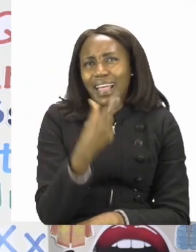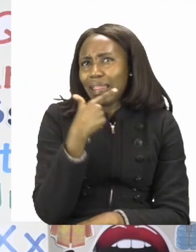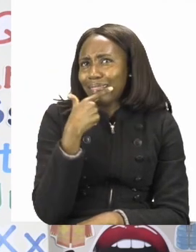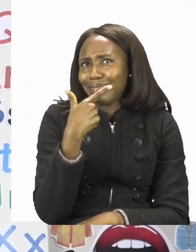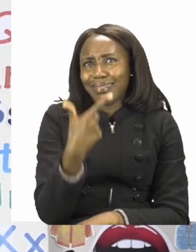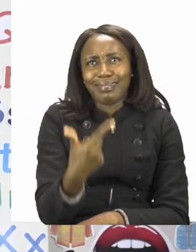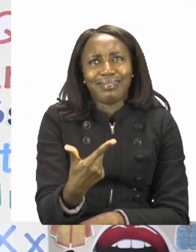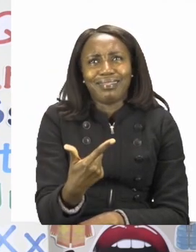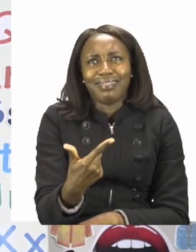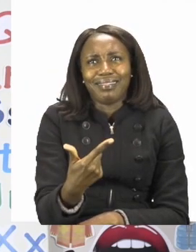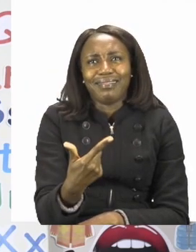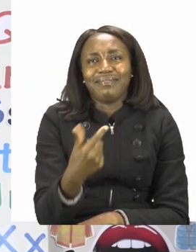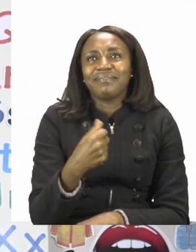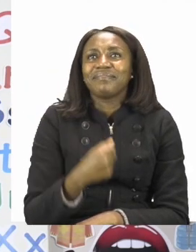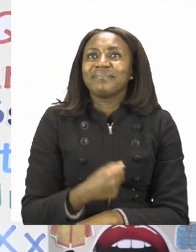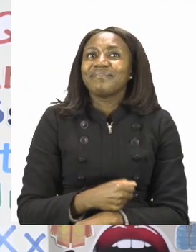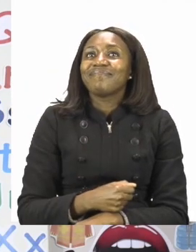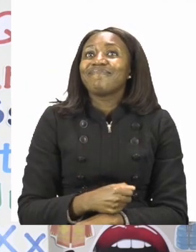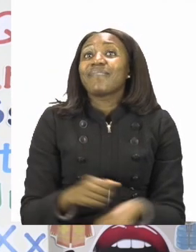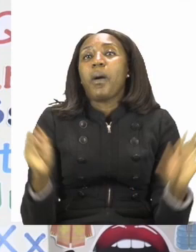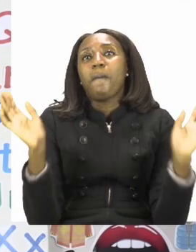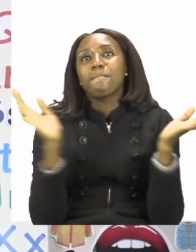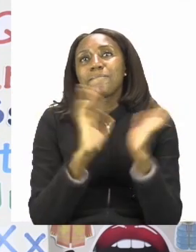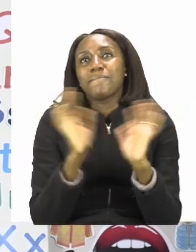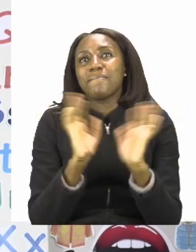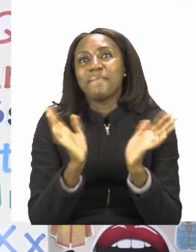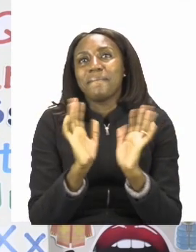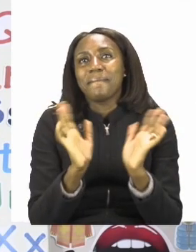joining us today and